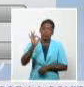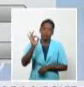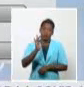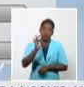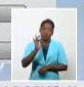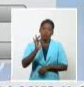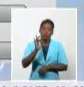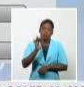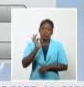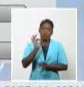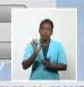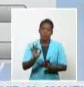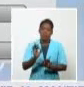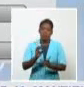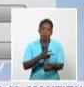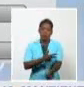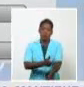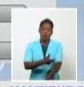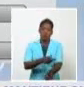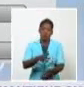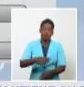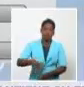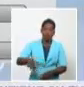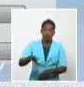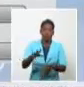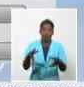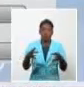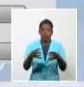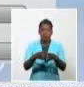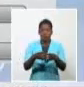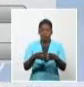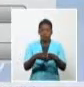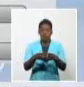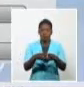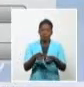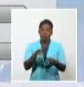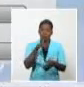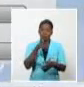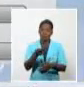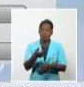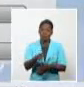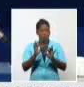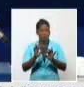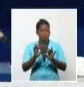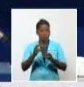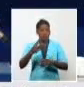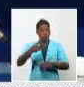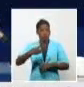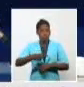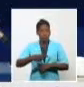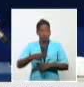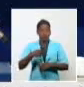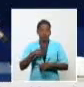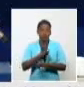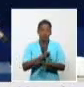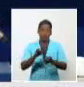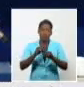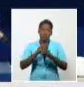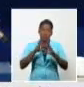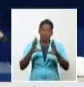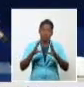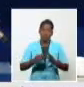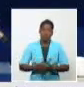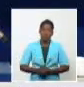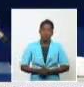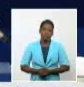12 o'clock cutoff time, there were 2,000 897 patients admitted